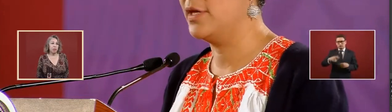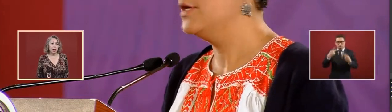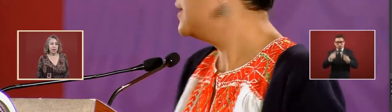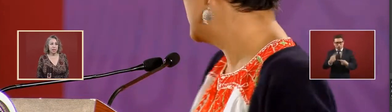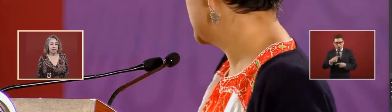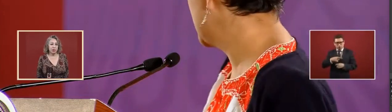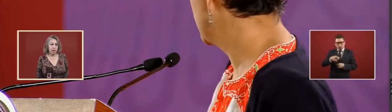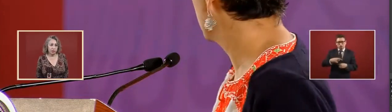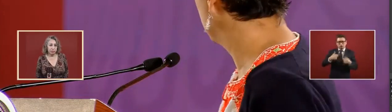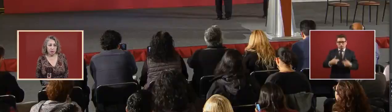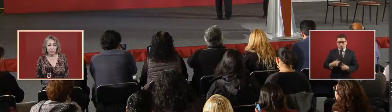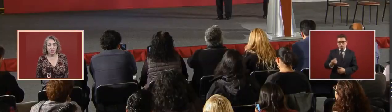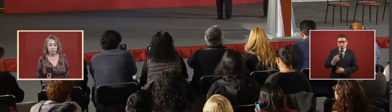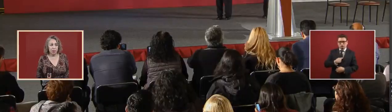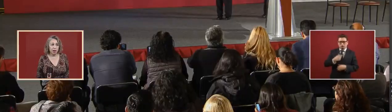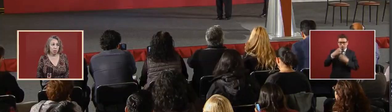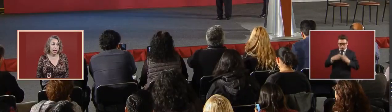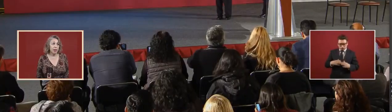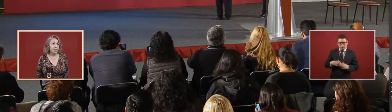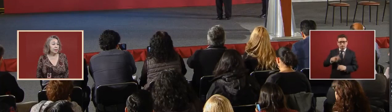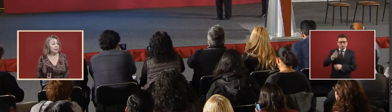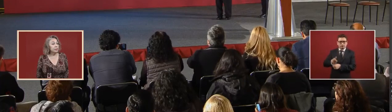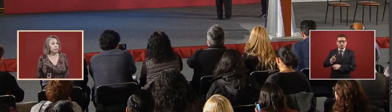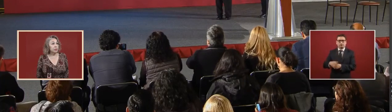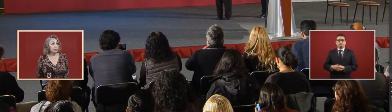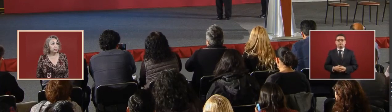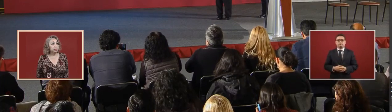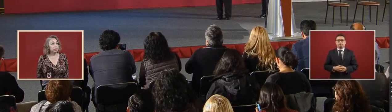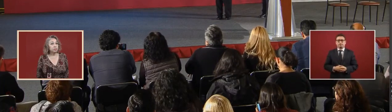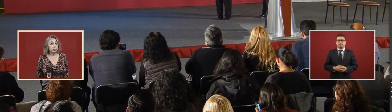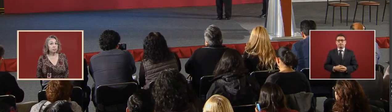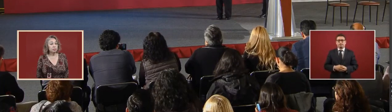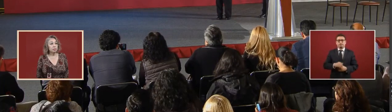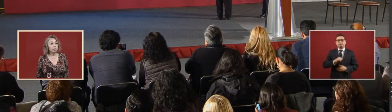the bodies in a forensic way.